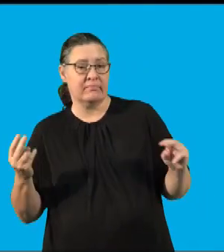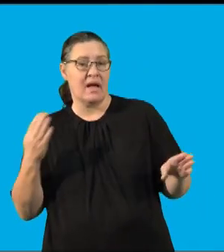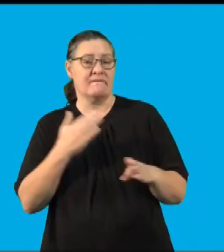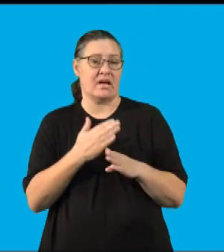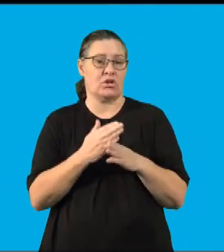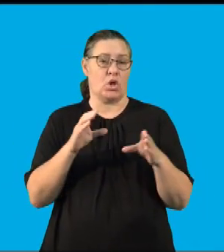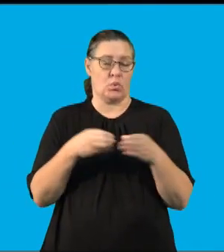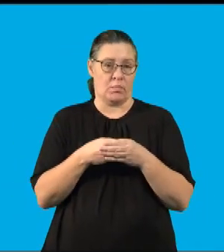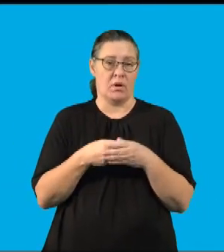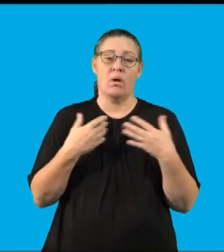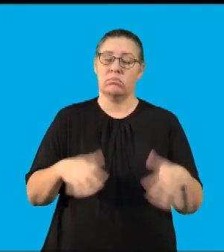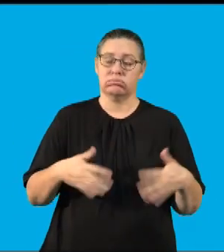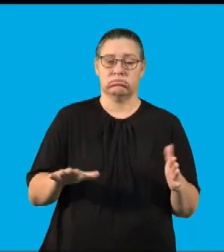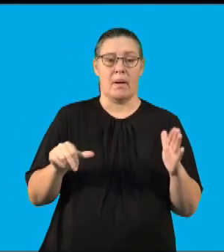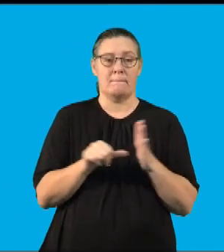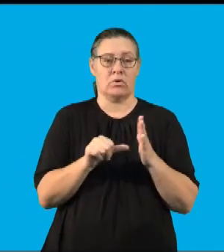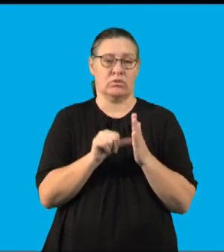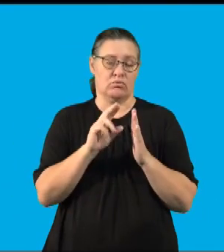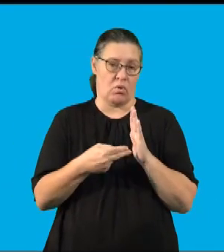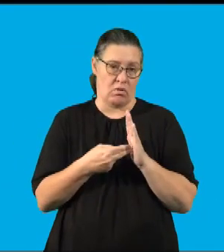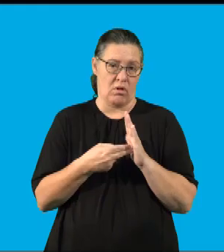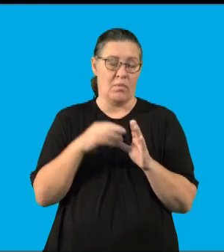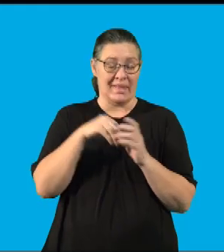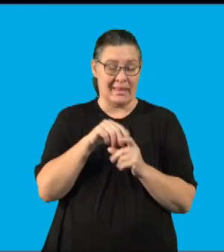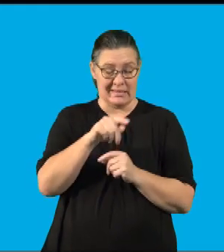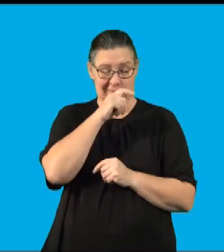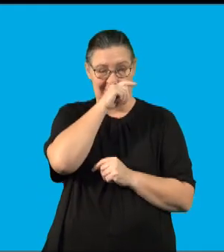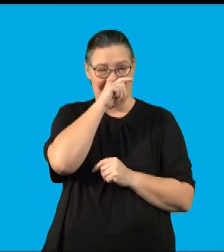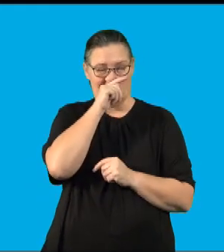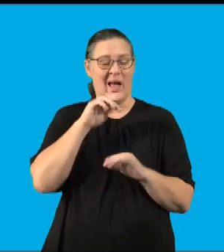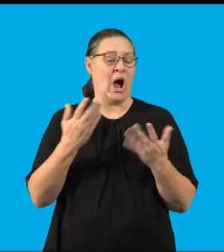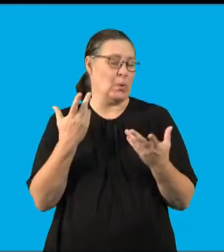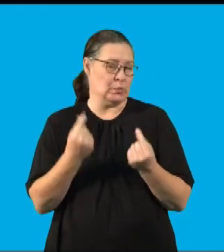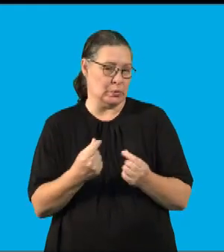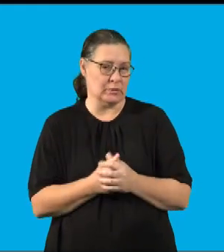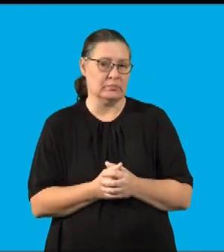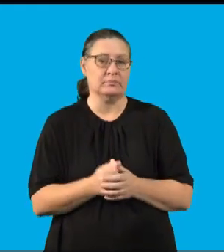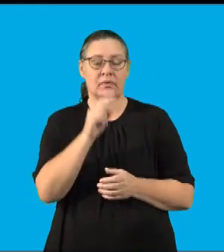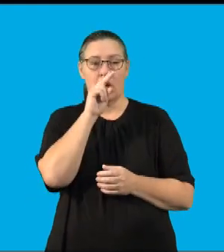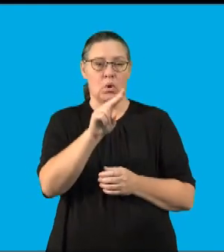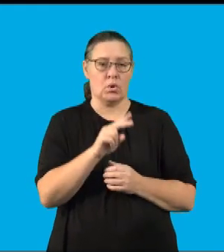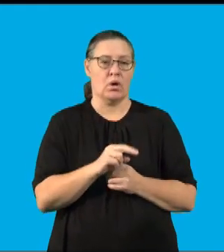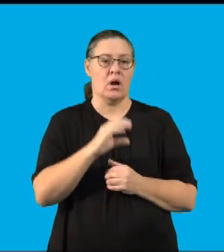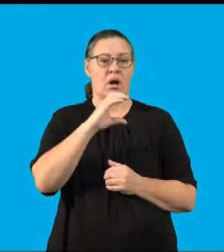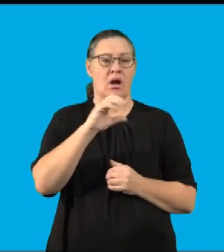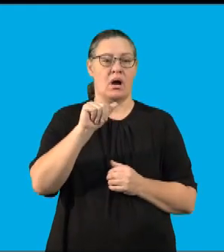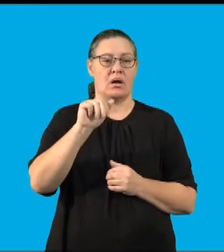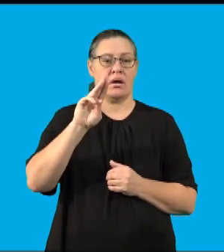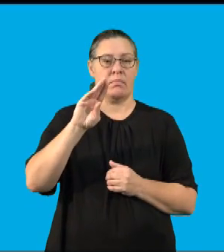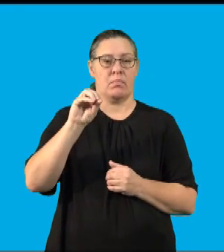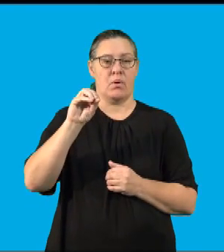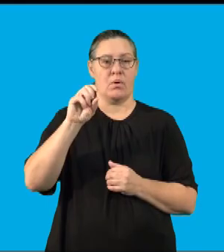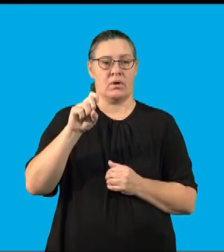and type of functional group plays a very, very much important role in this regard. How does it do that? Let's look at